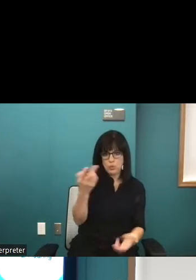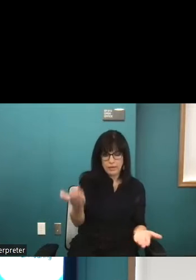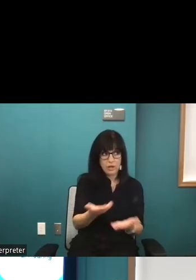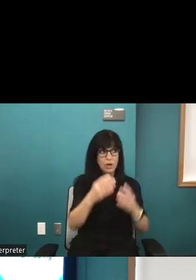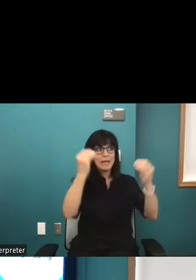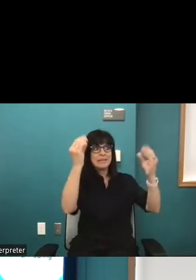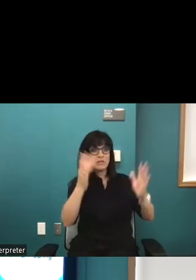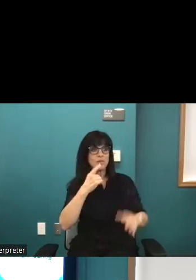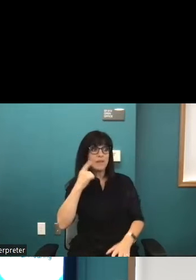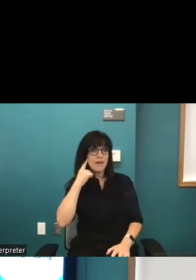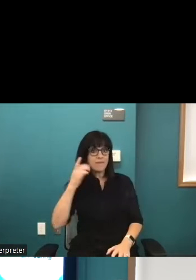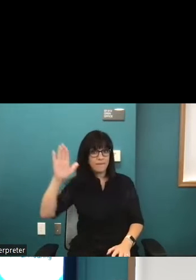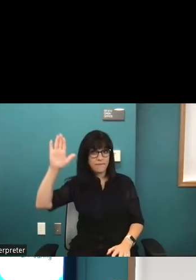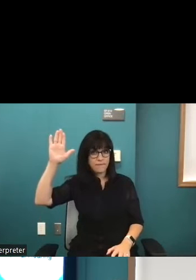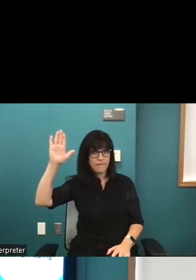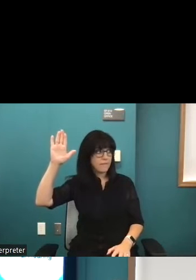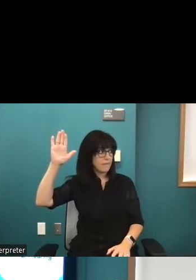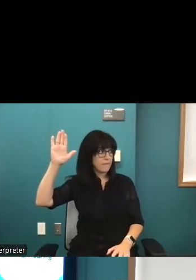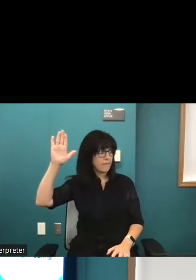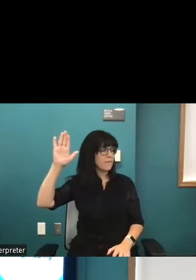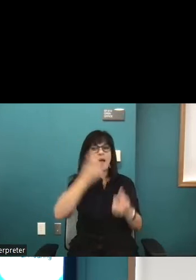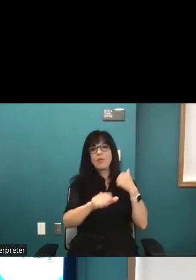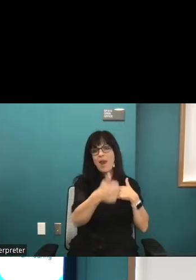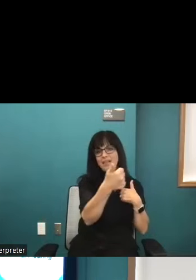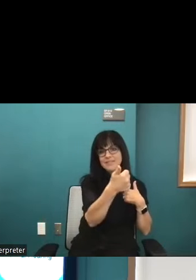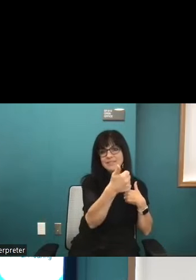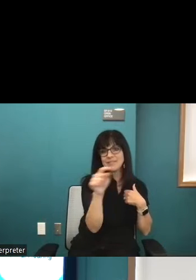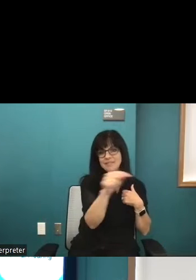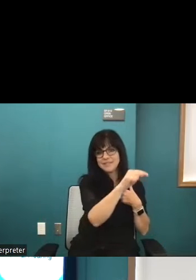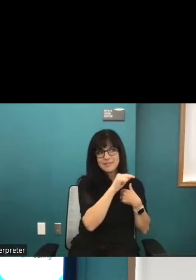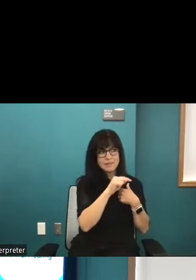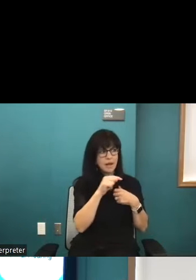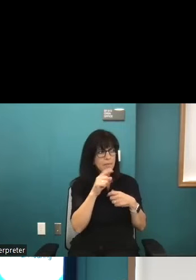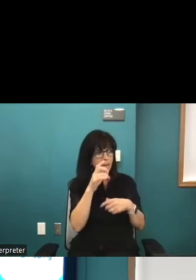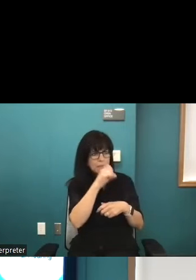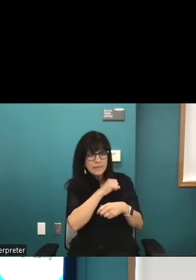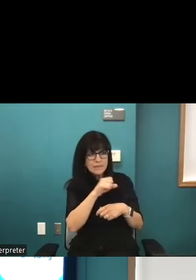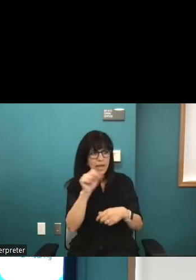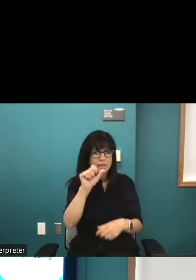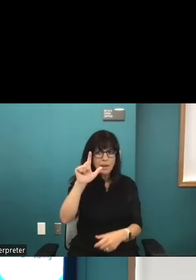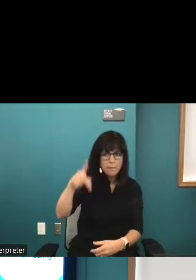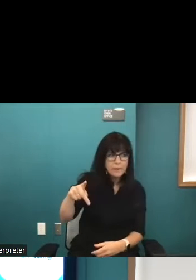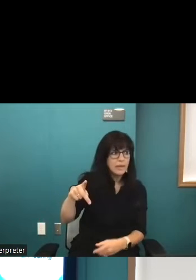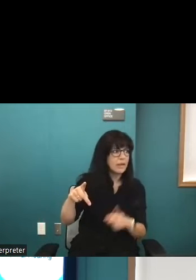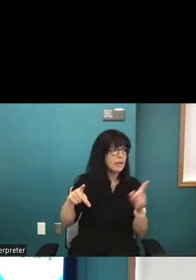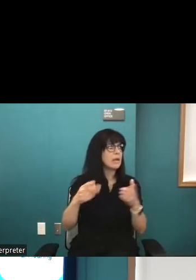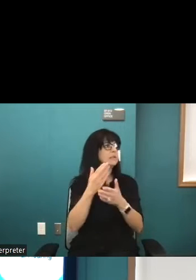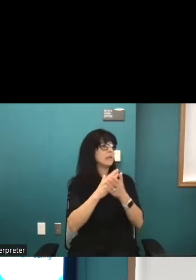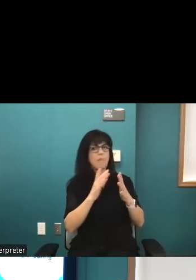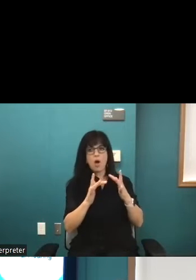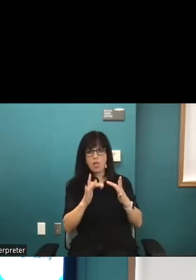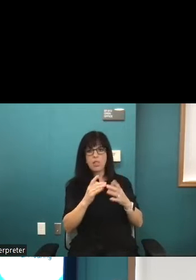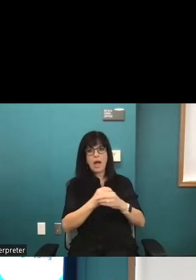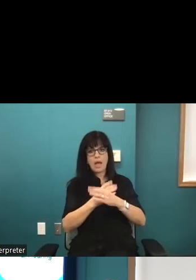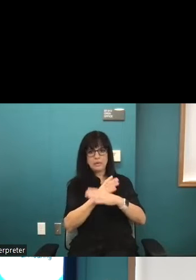the teachers of the deaf? That's everybody else. Pretty much everybody else? Am I missing SLPs? And there's some online too.